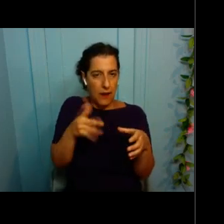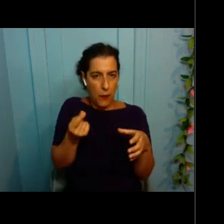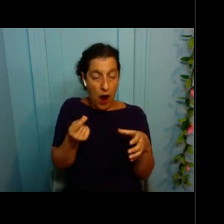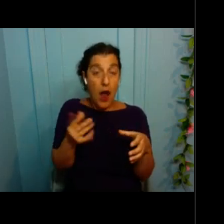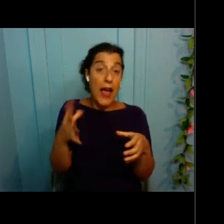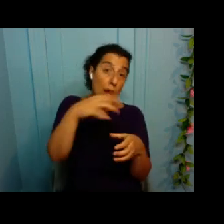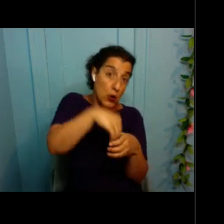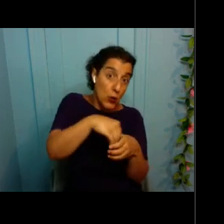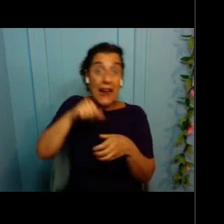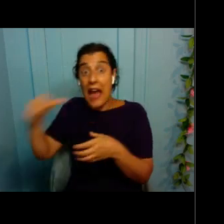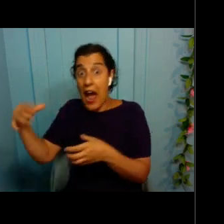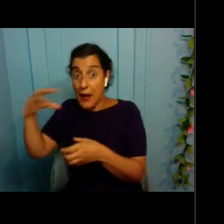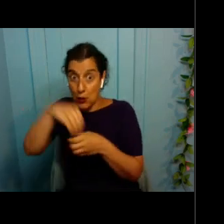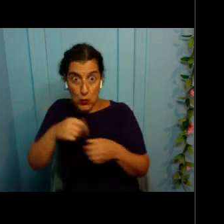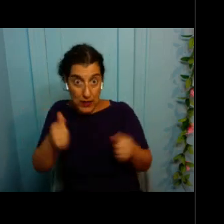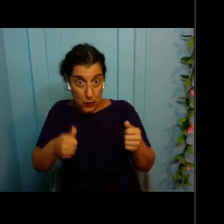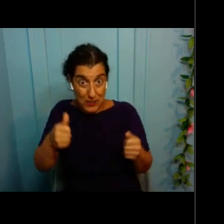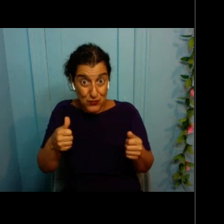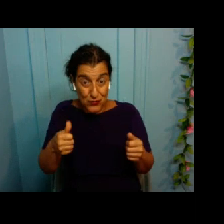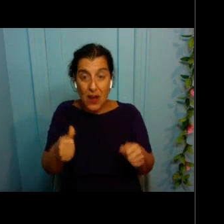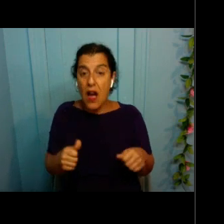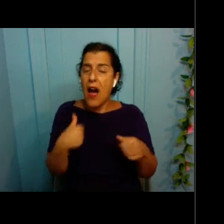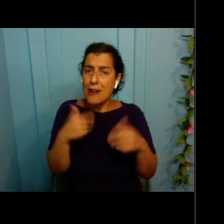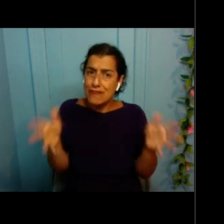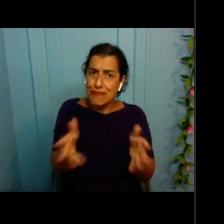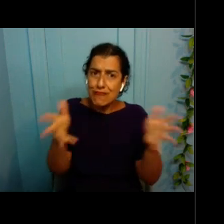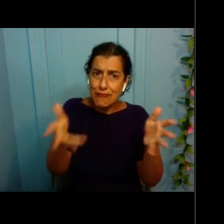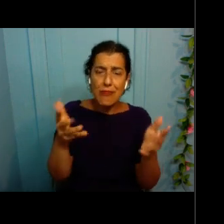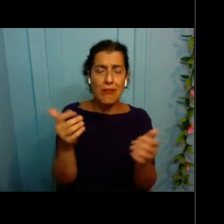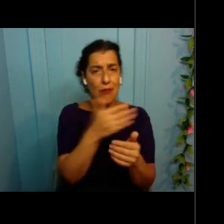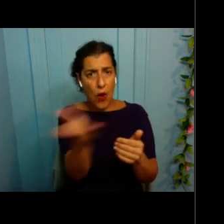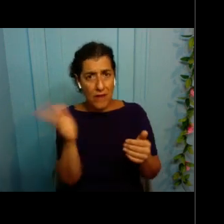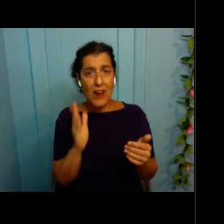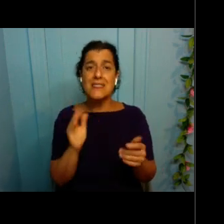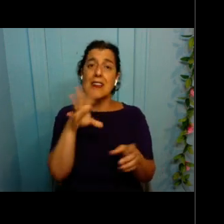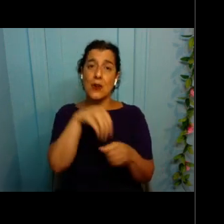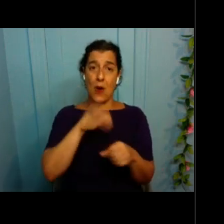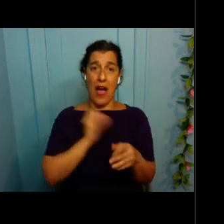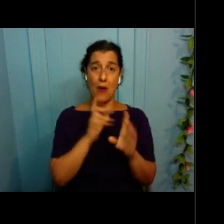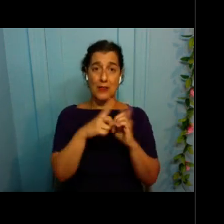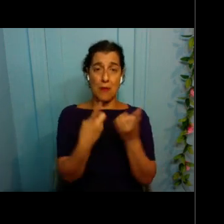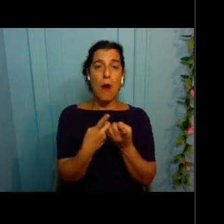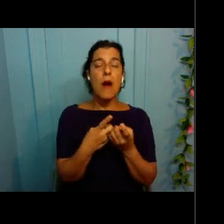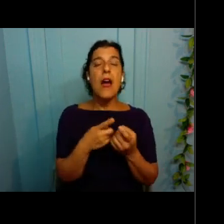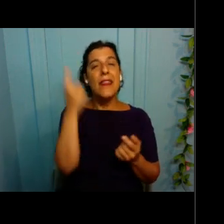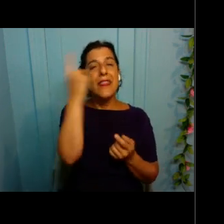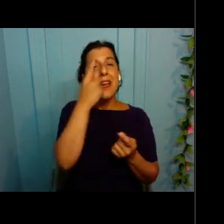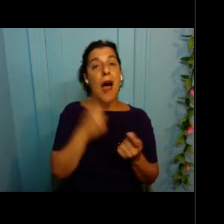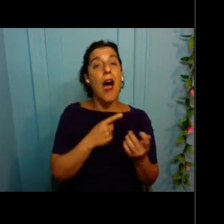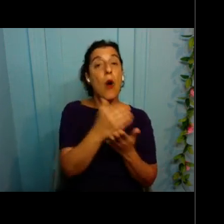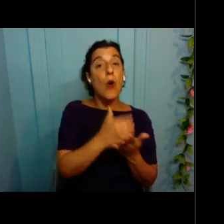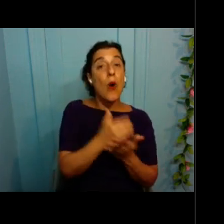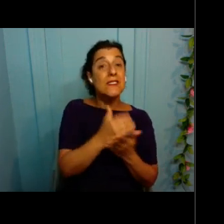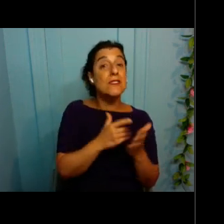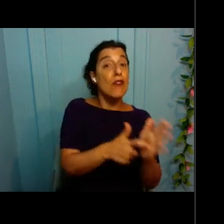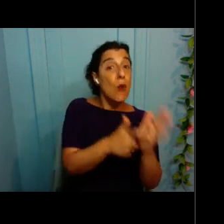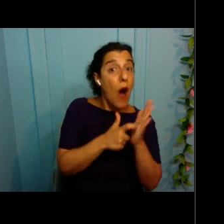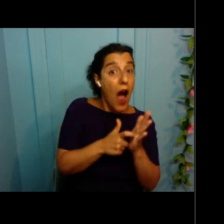I'm encouraging all of us, and this is something that our department is doing right now, is to think about what classes are required in our programs and which are